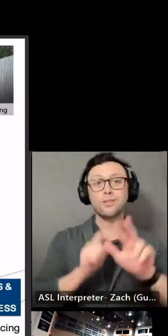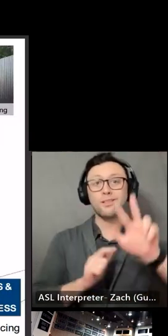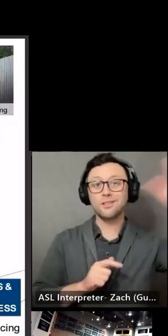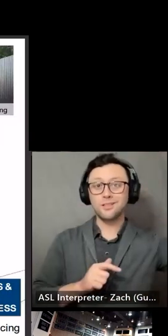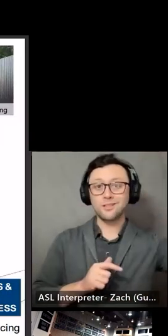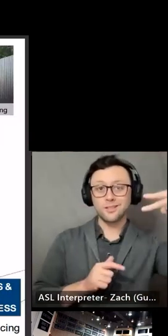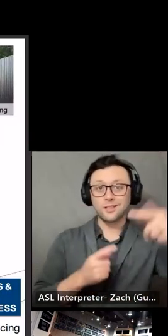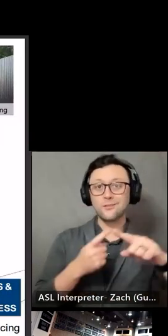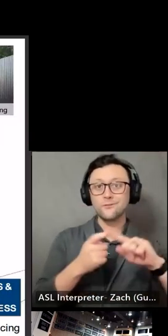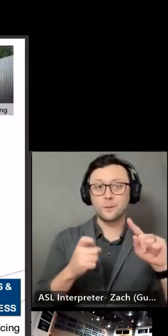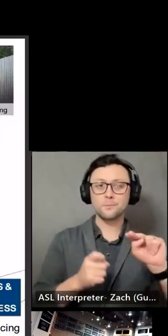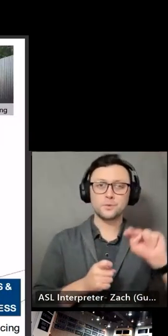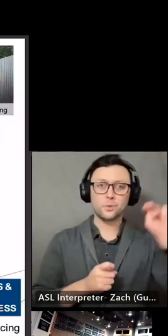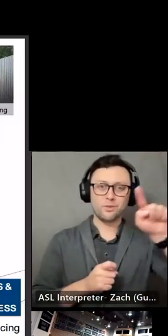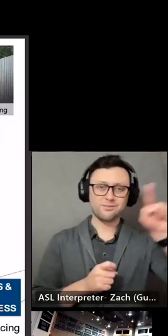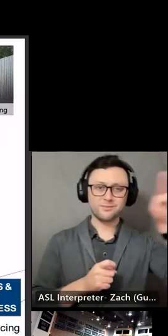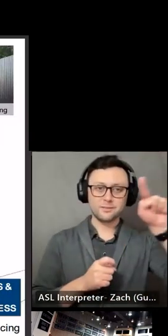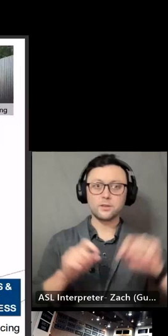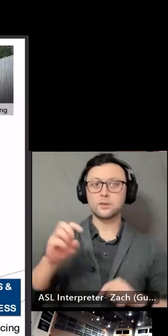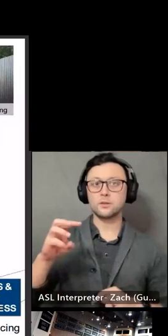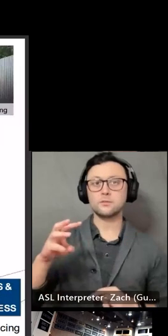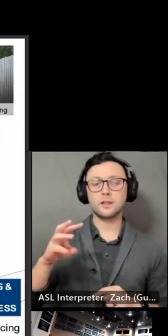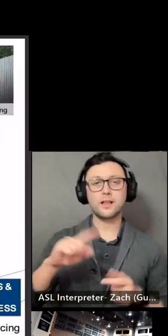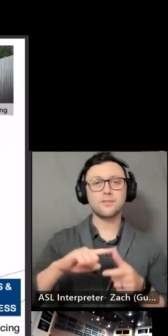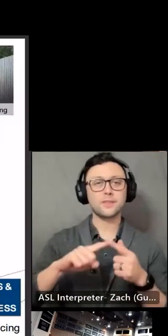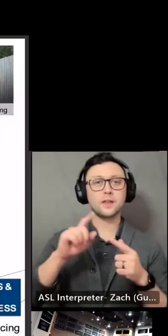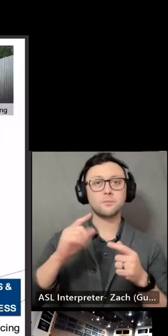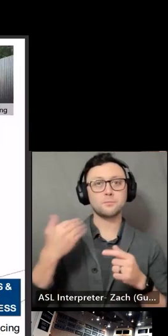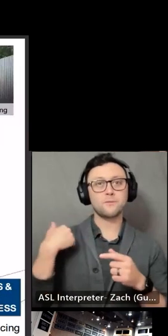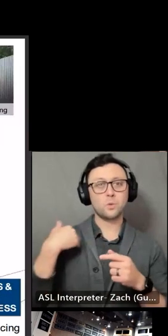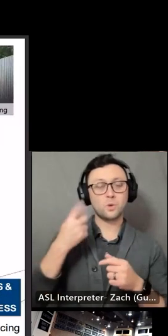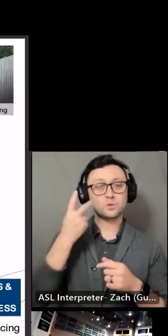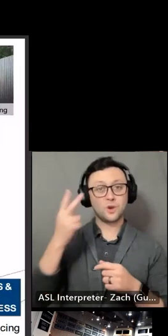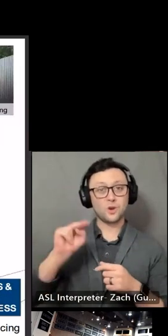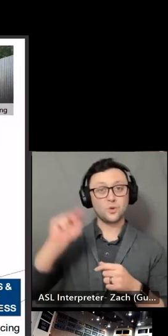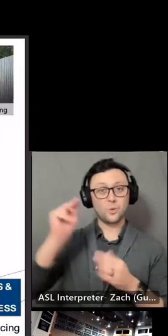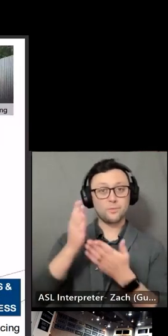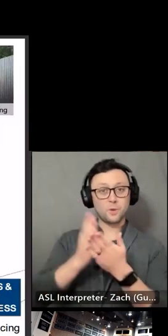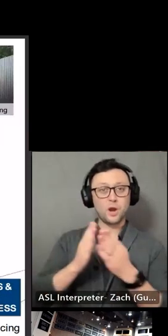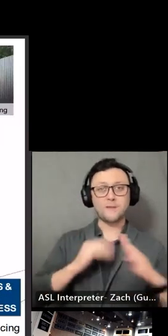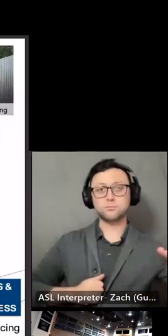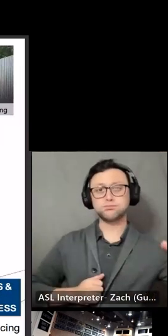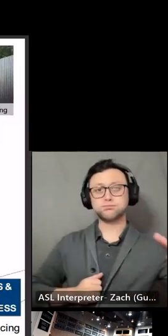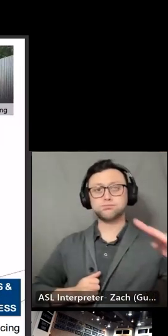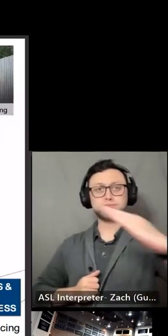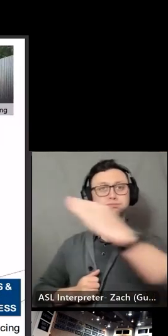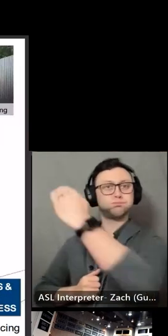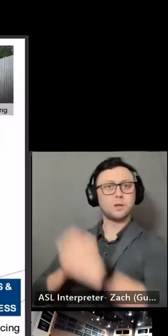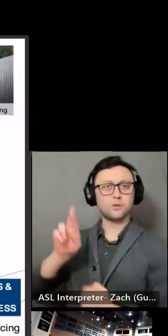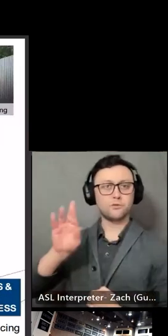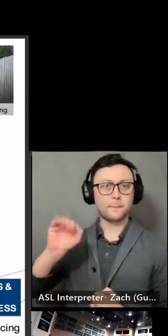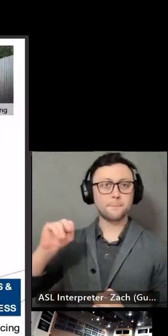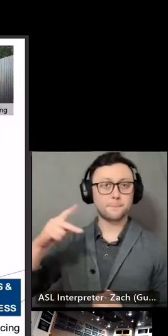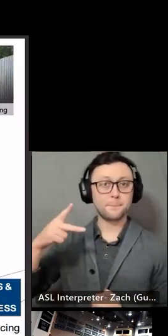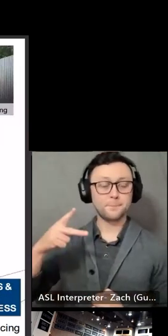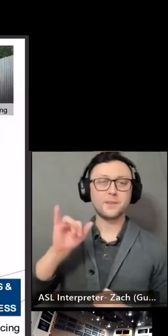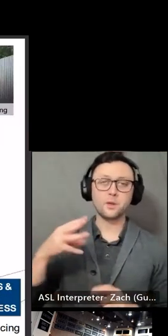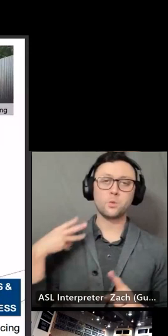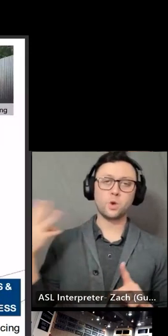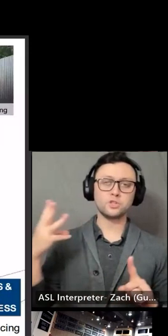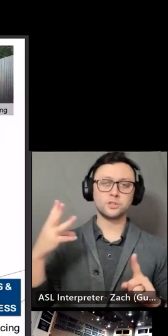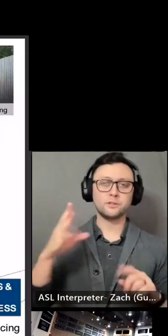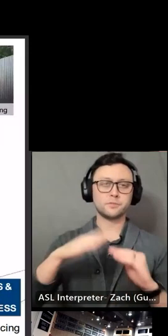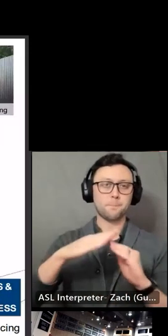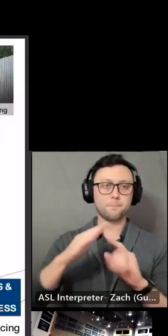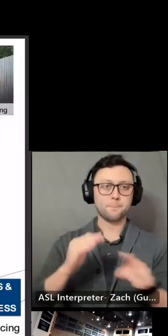Street and pop right up that ramp that you saw on the northern part of the building. And then that's also where we'd expect